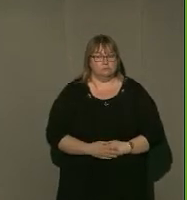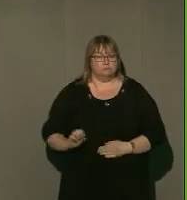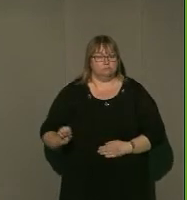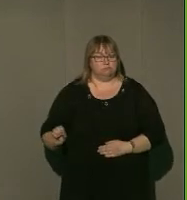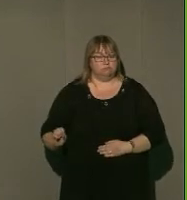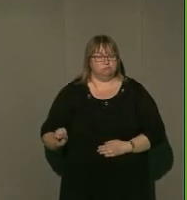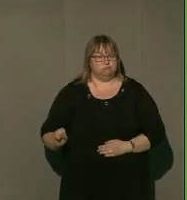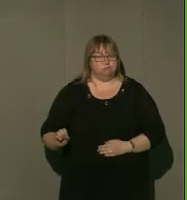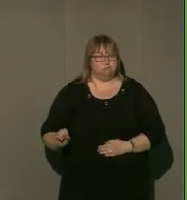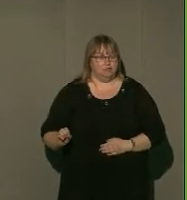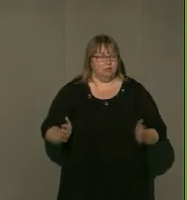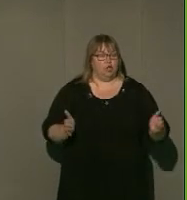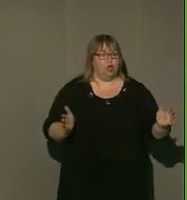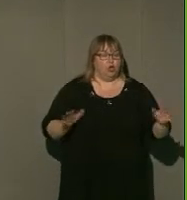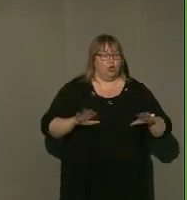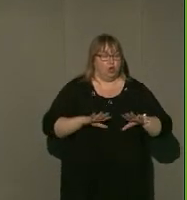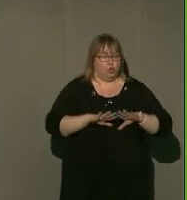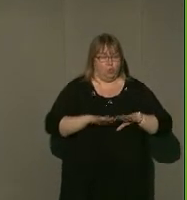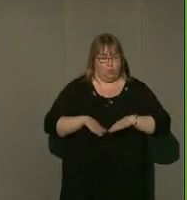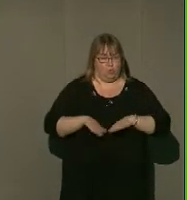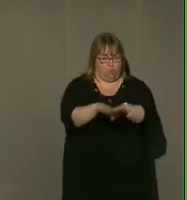I think that's unanimous.